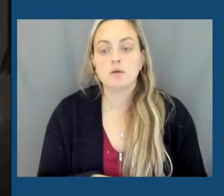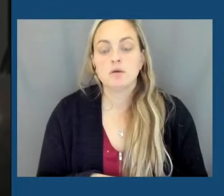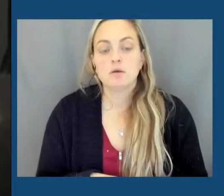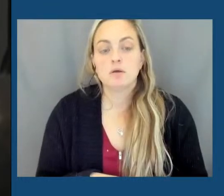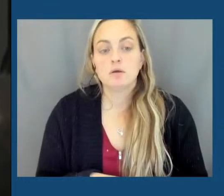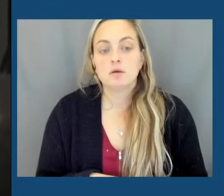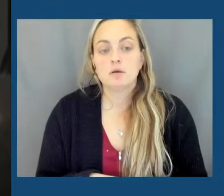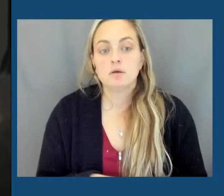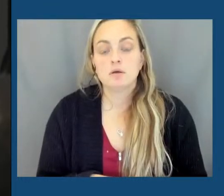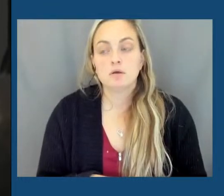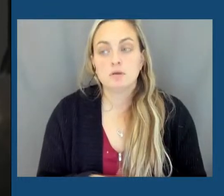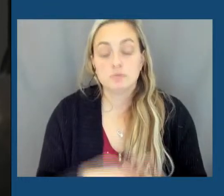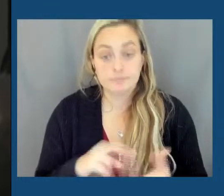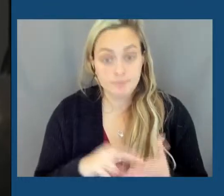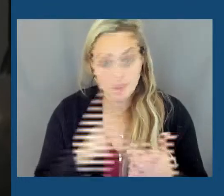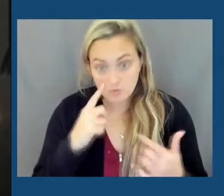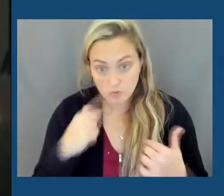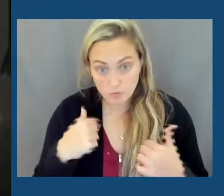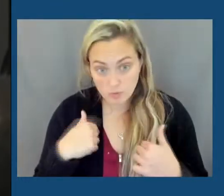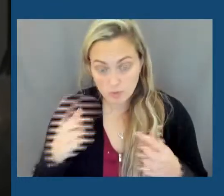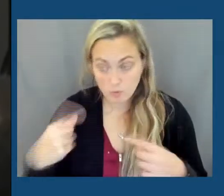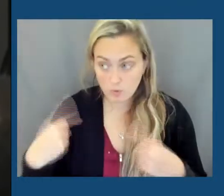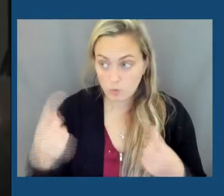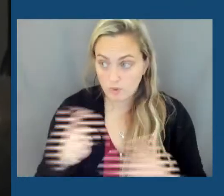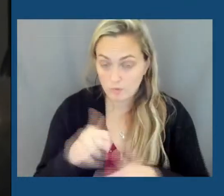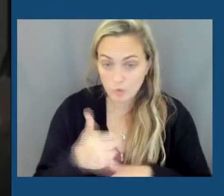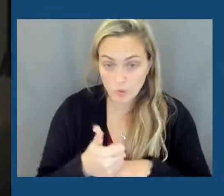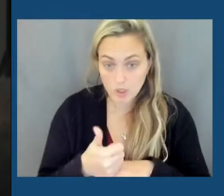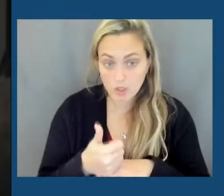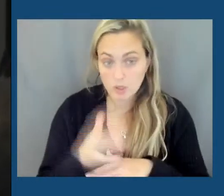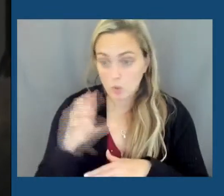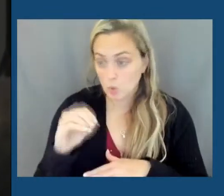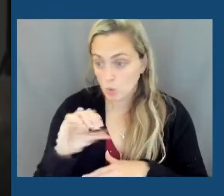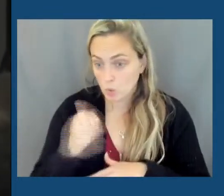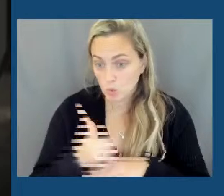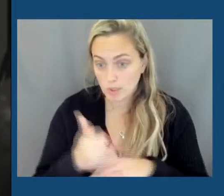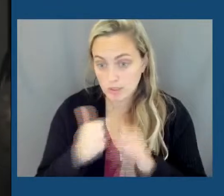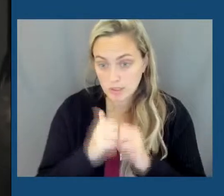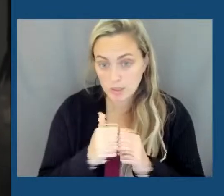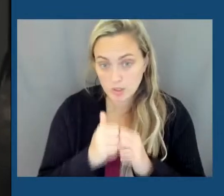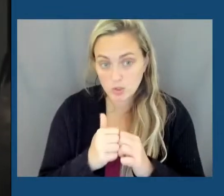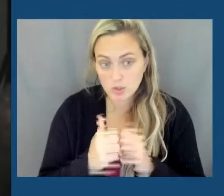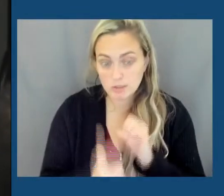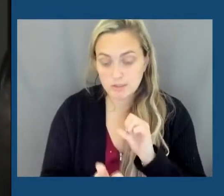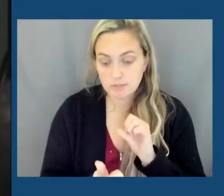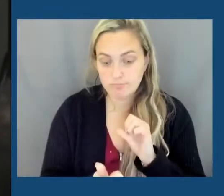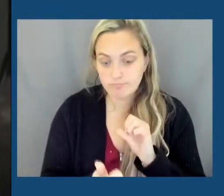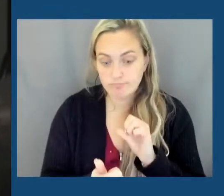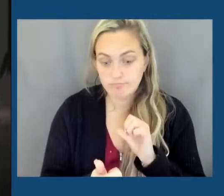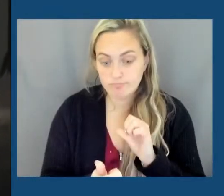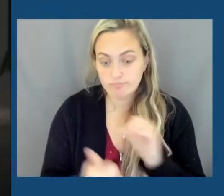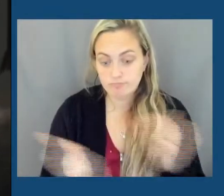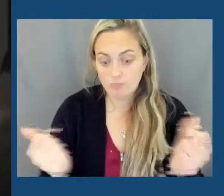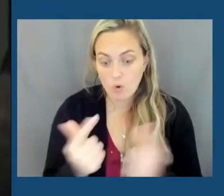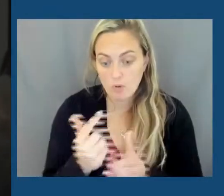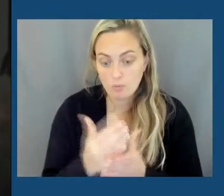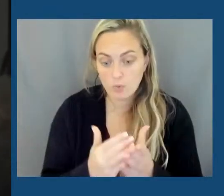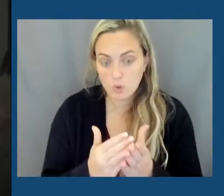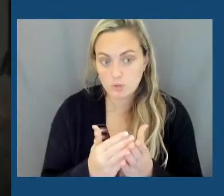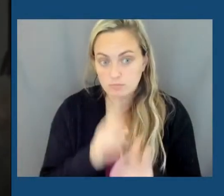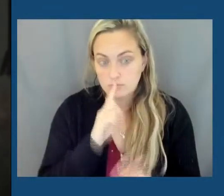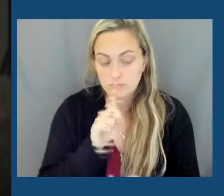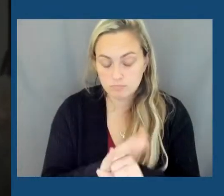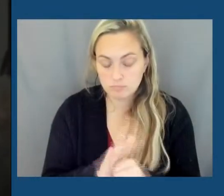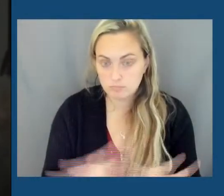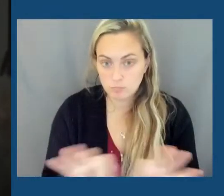says to me, what we've co-created together, because every single part is absolutely